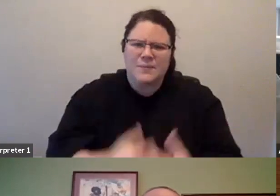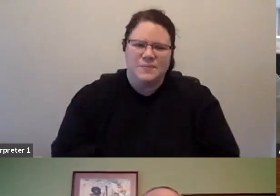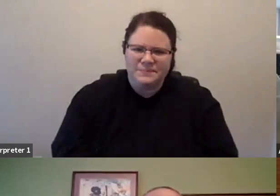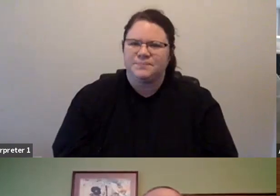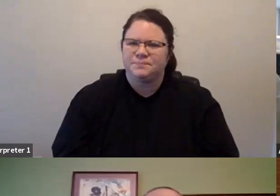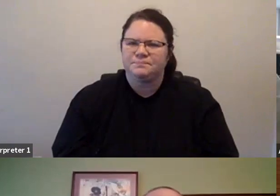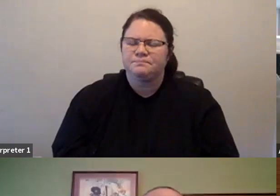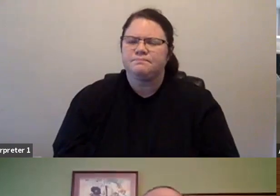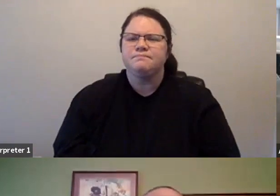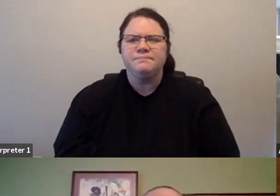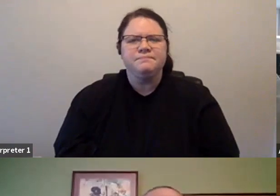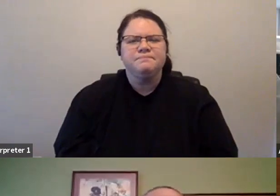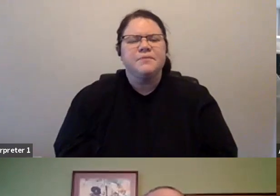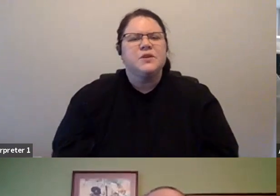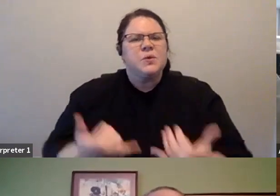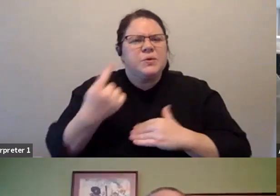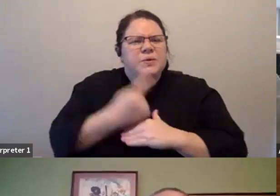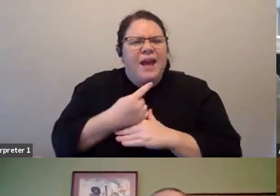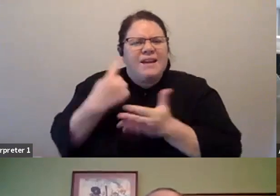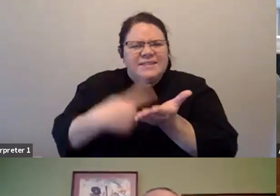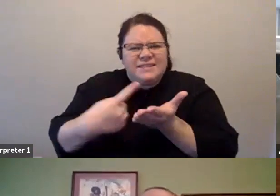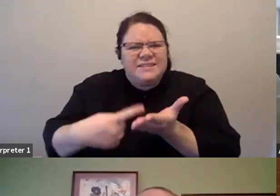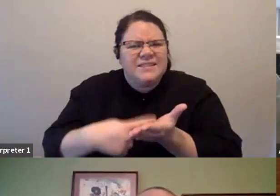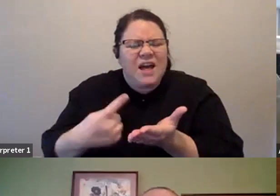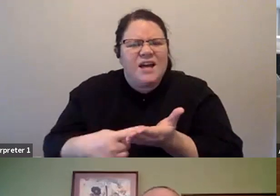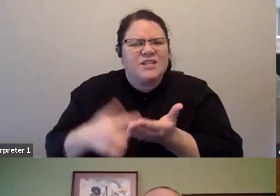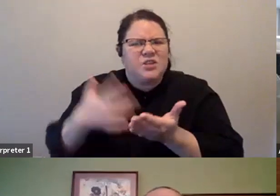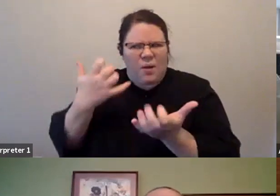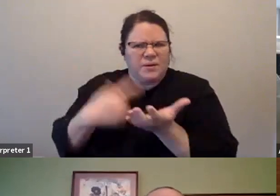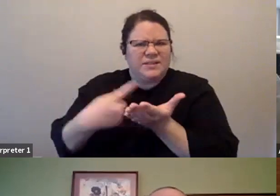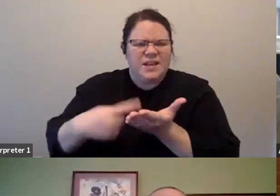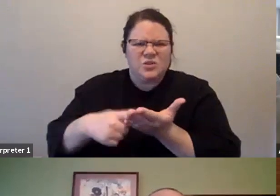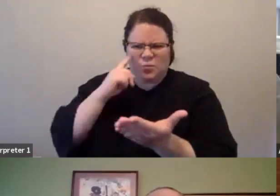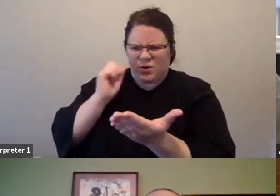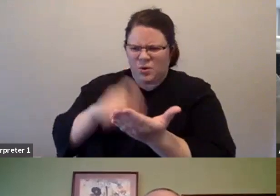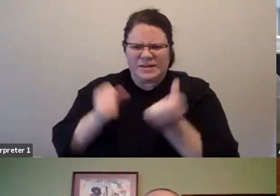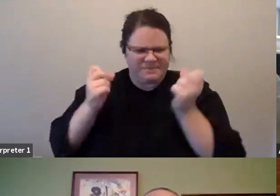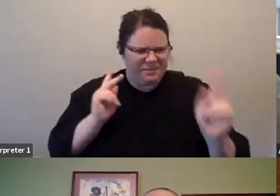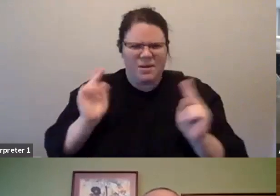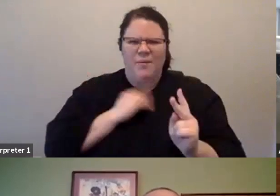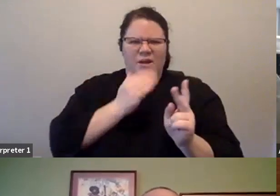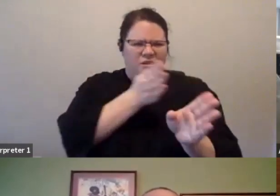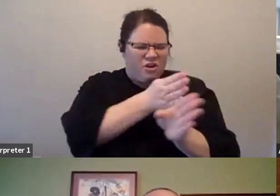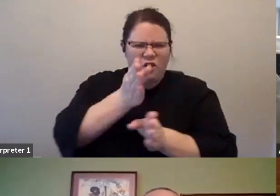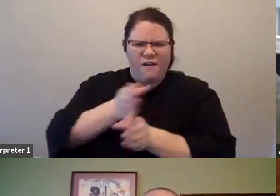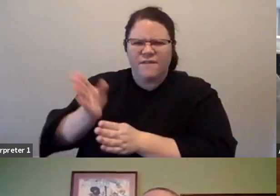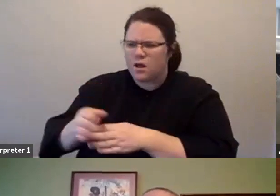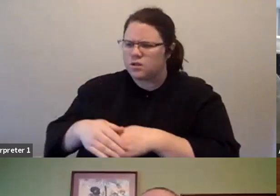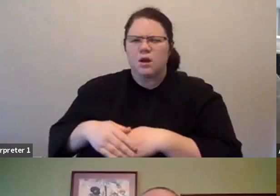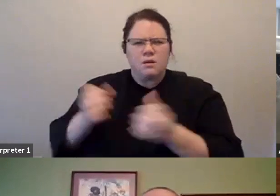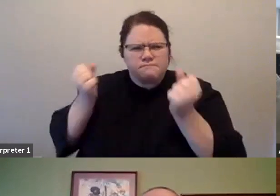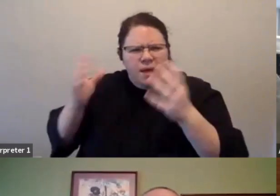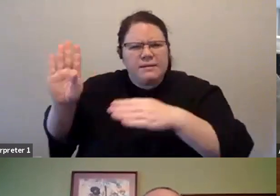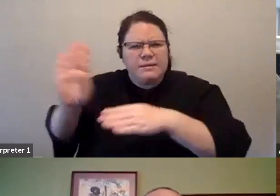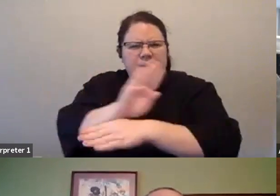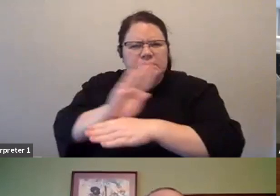What inspired this discussion today was the observation among many in our field that a lot of businesses, at least at the